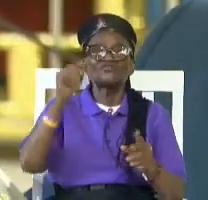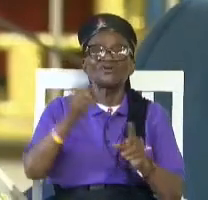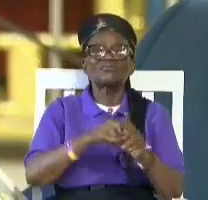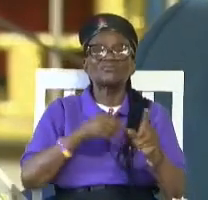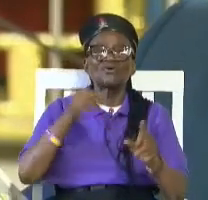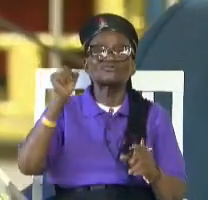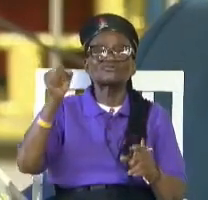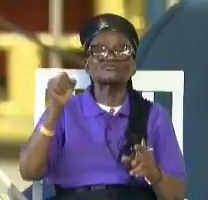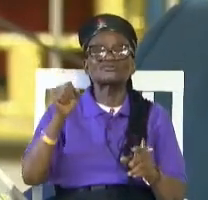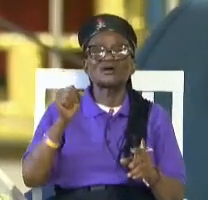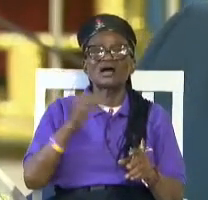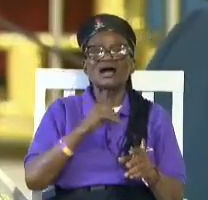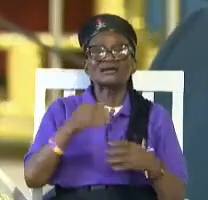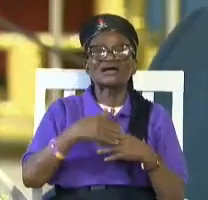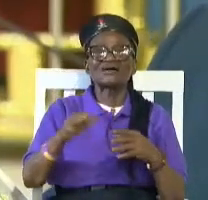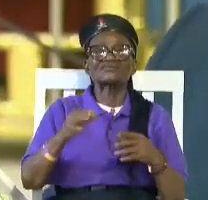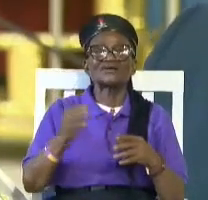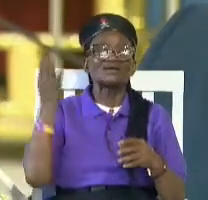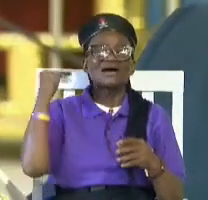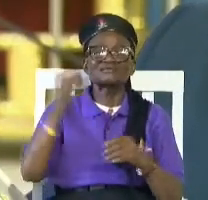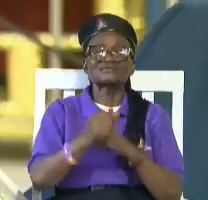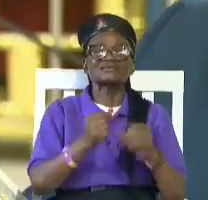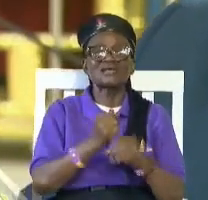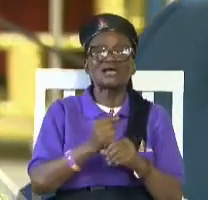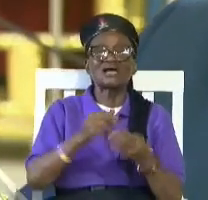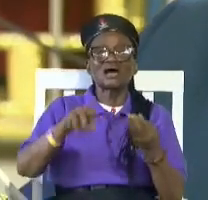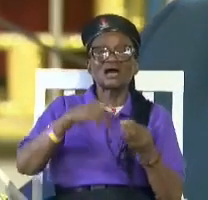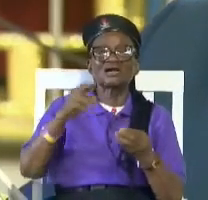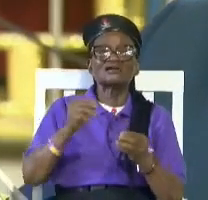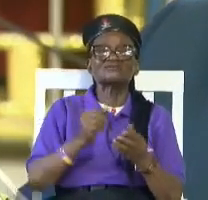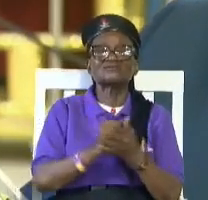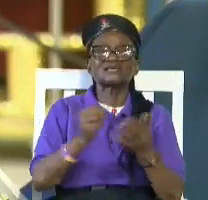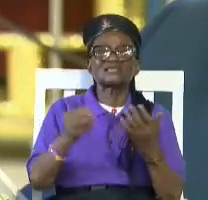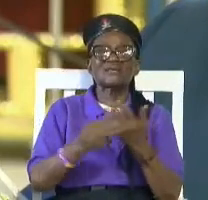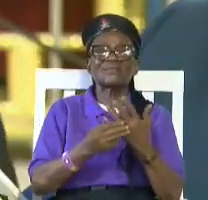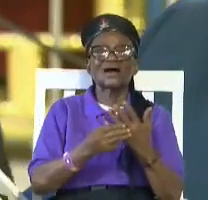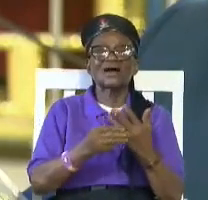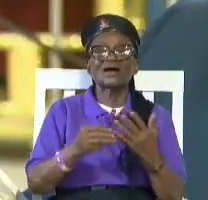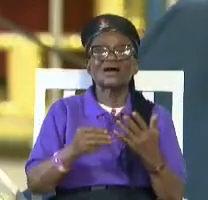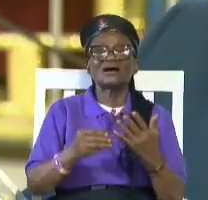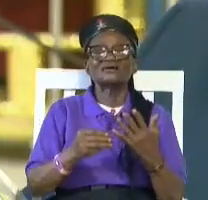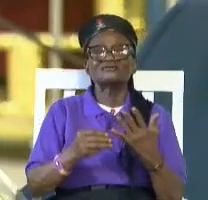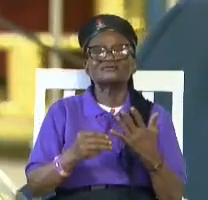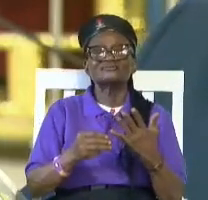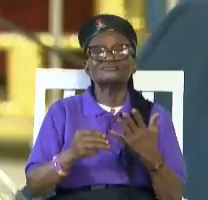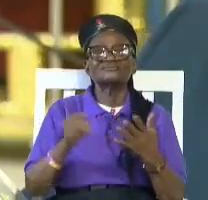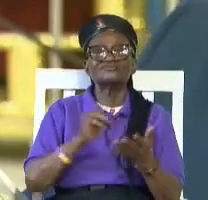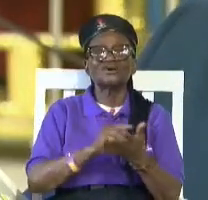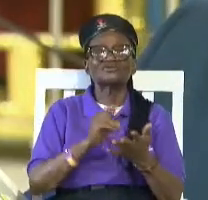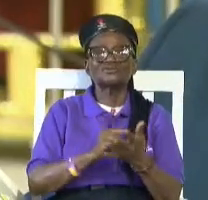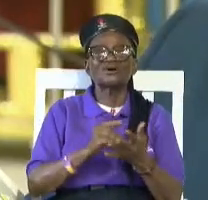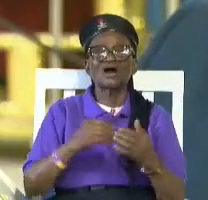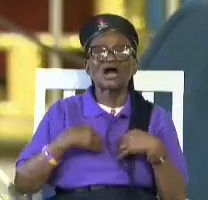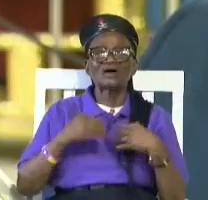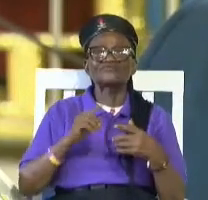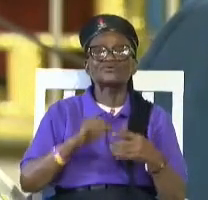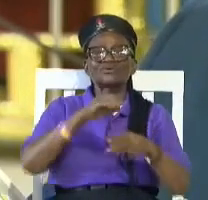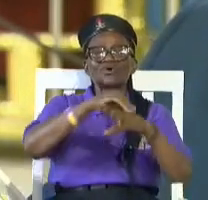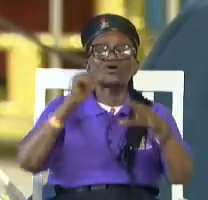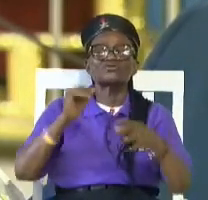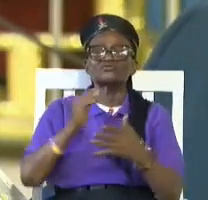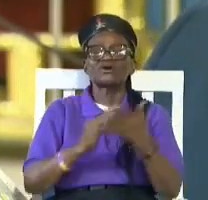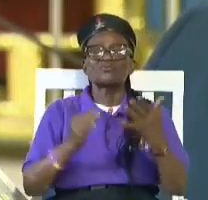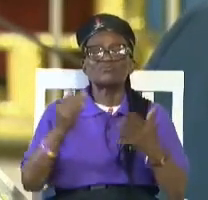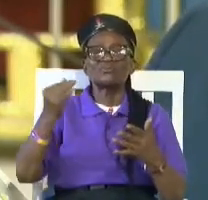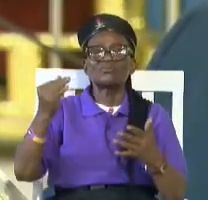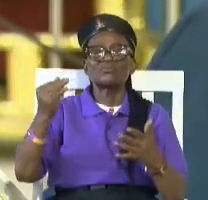And after last year, around September, the doctor have to